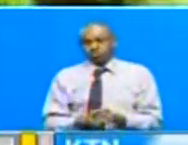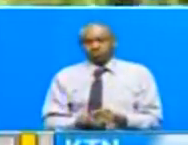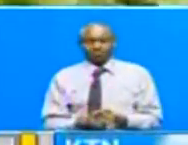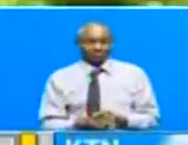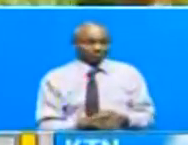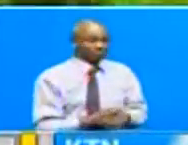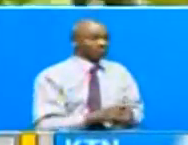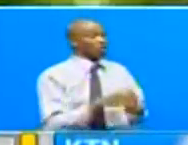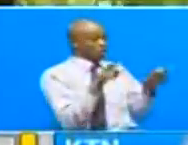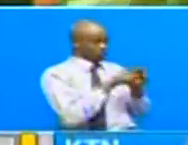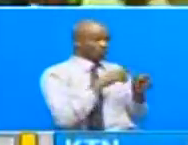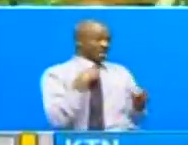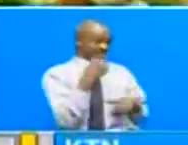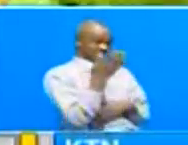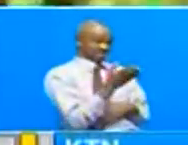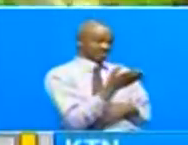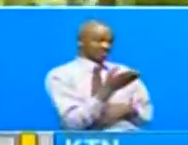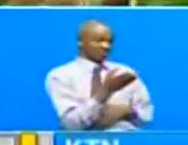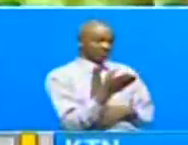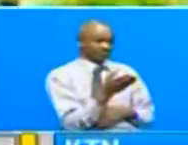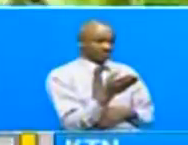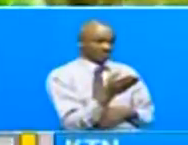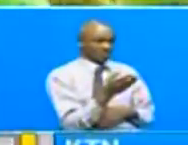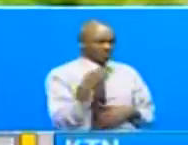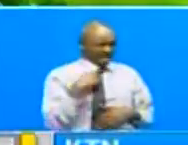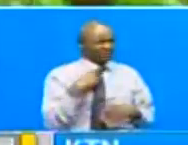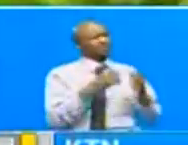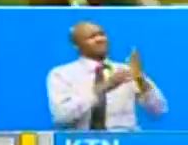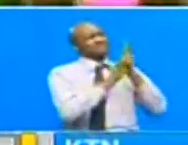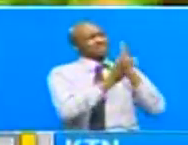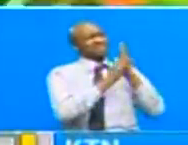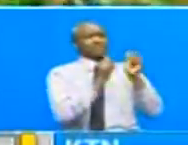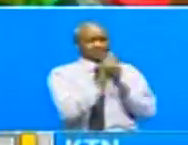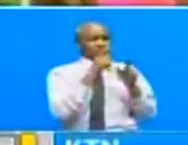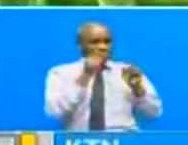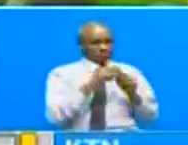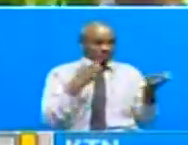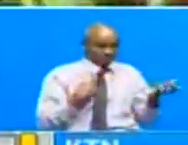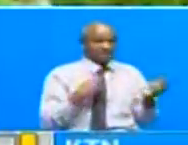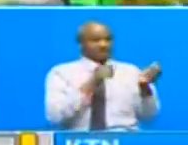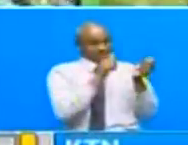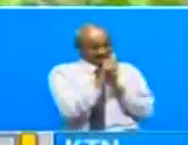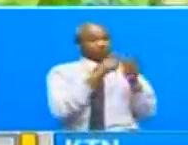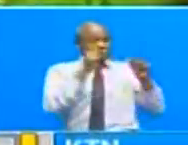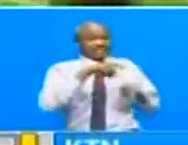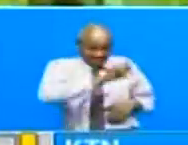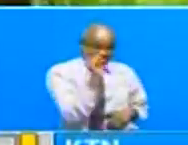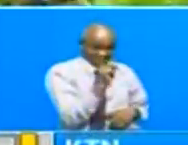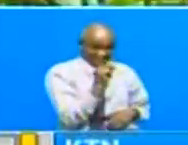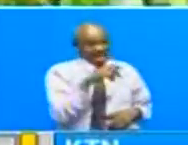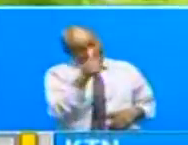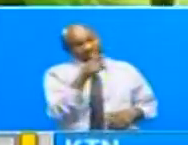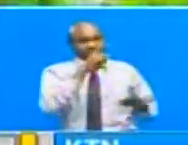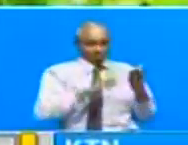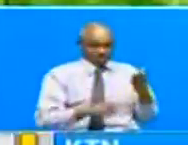And also this thing that, you know, the most popularly used password is the word password. And then the next